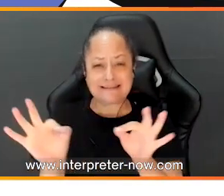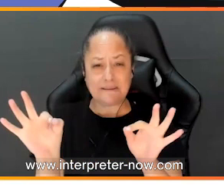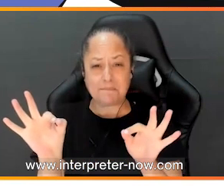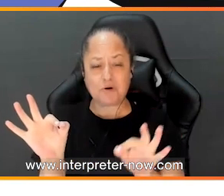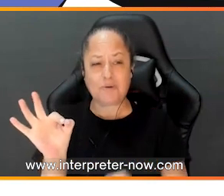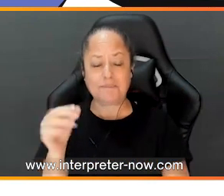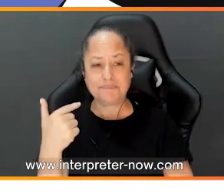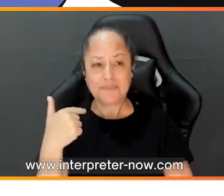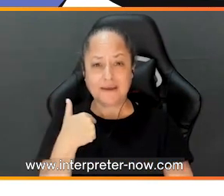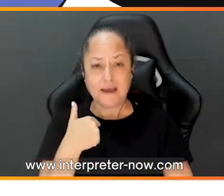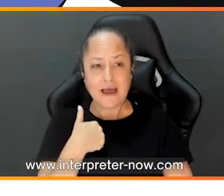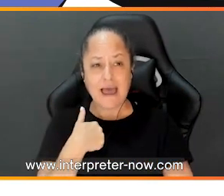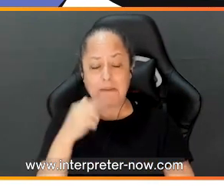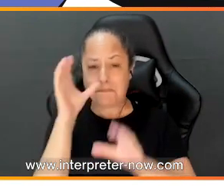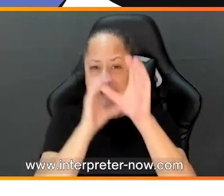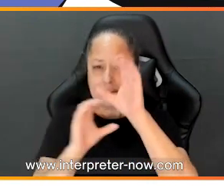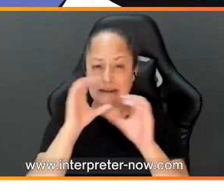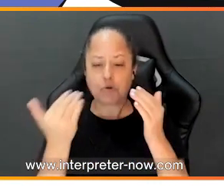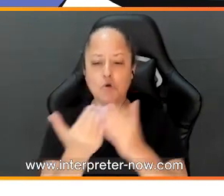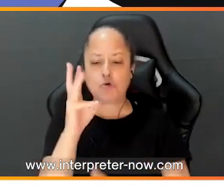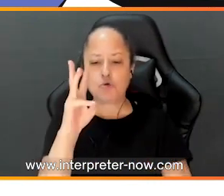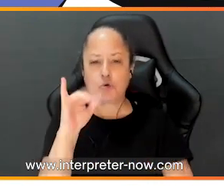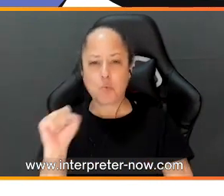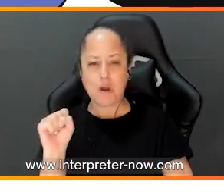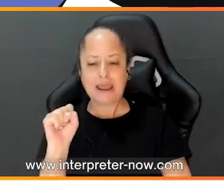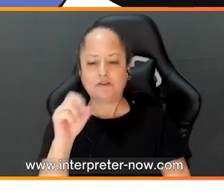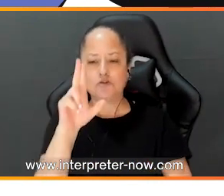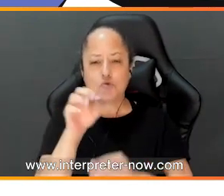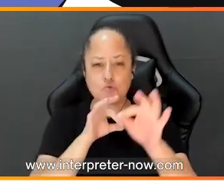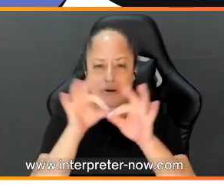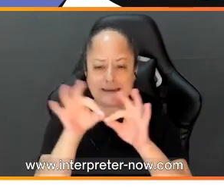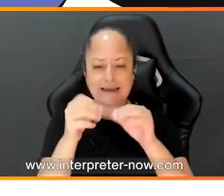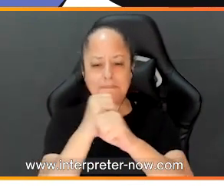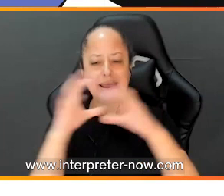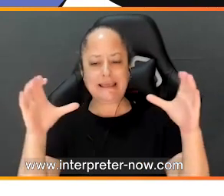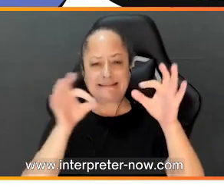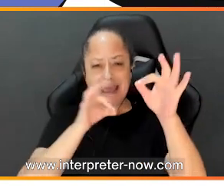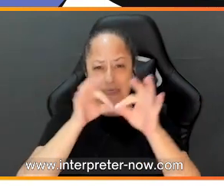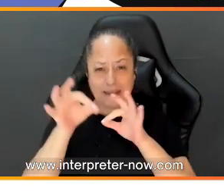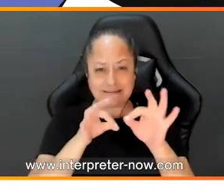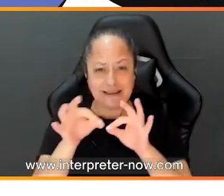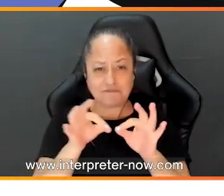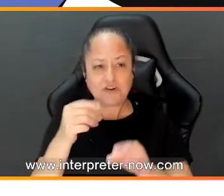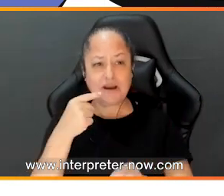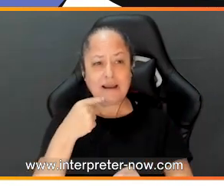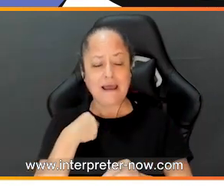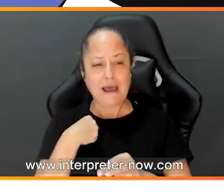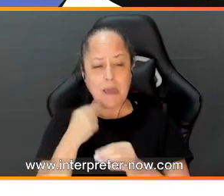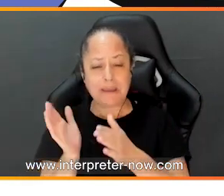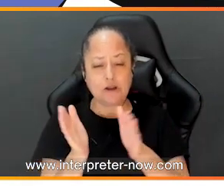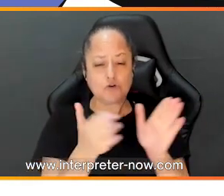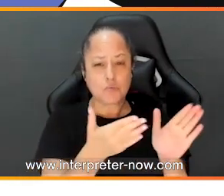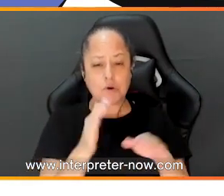And so I've been, I've been exploring new ways to redefine and expand that definition, which I've kind of gravitated towards